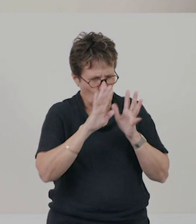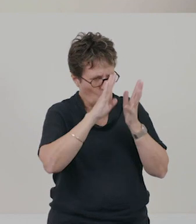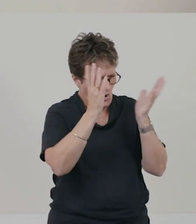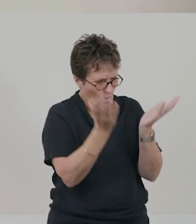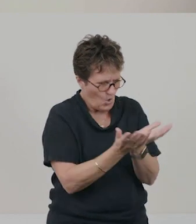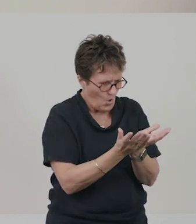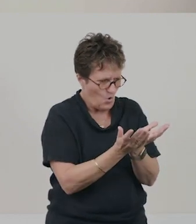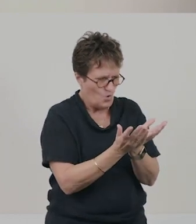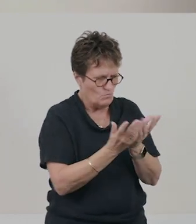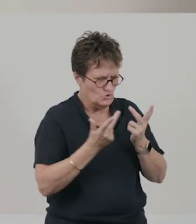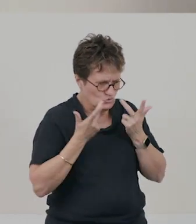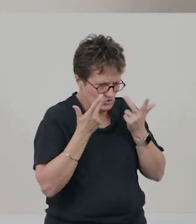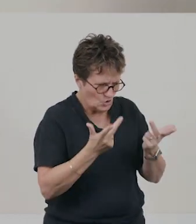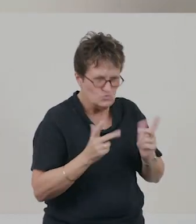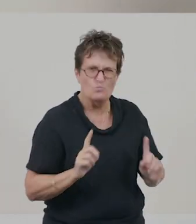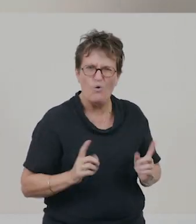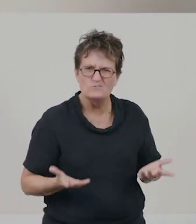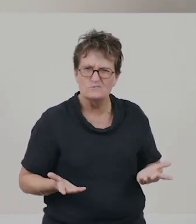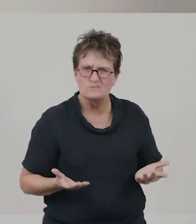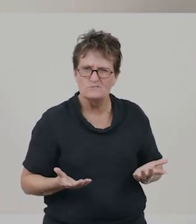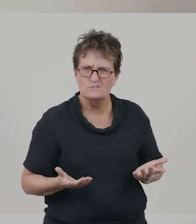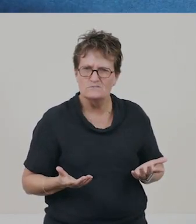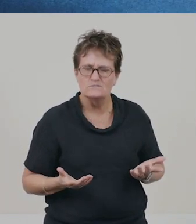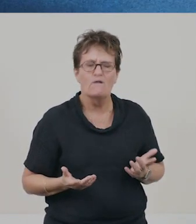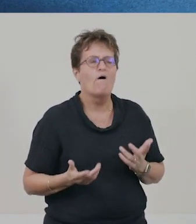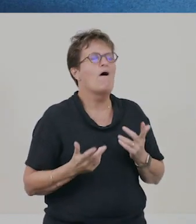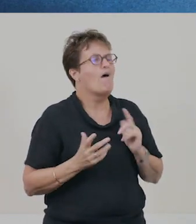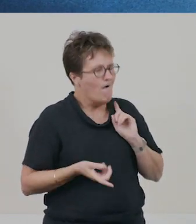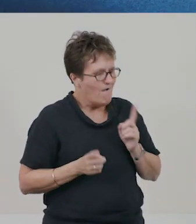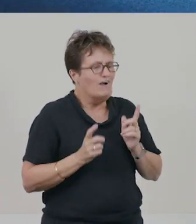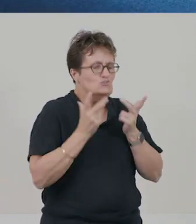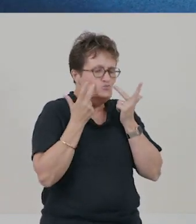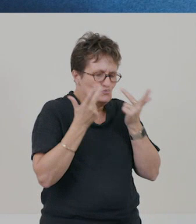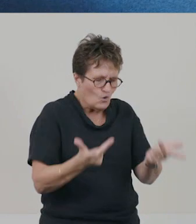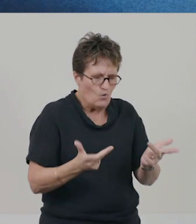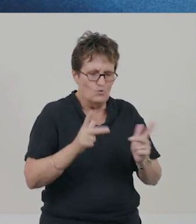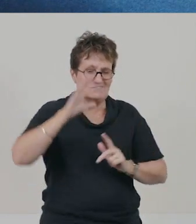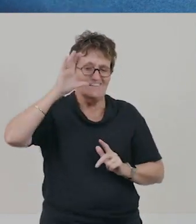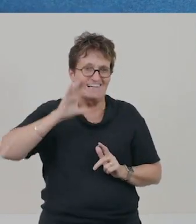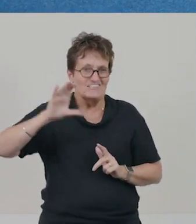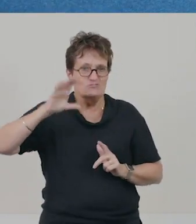shows. The globe shows the countries in the world.